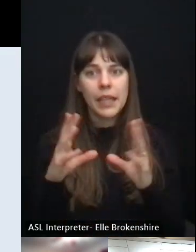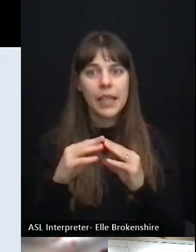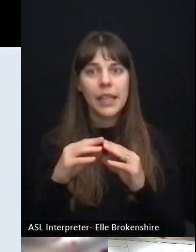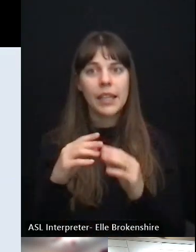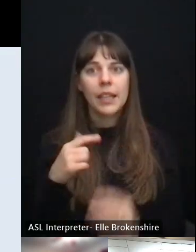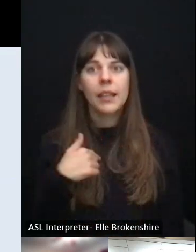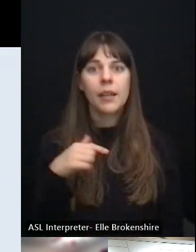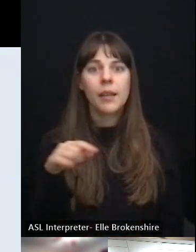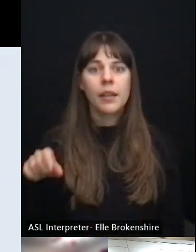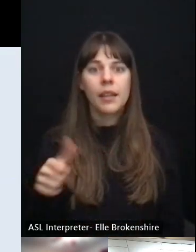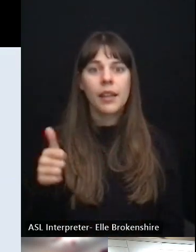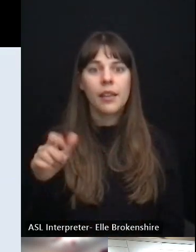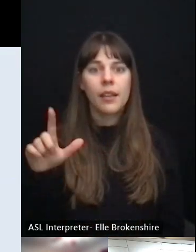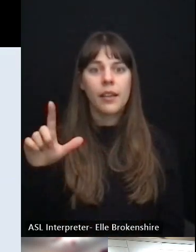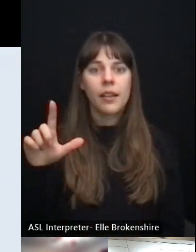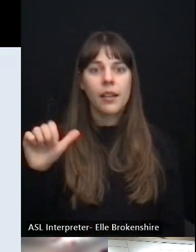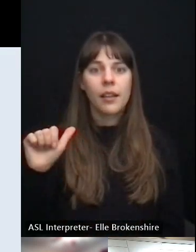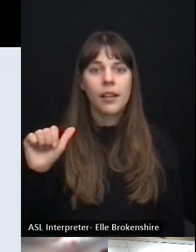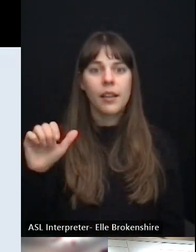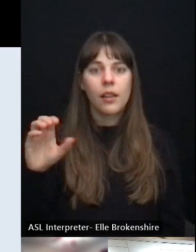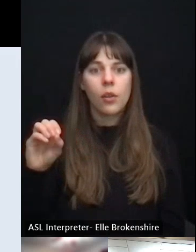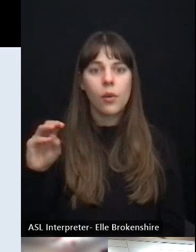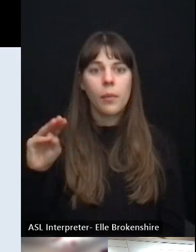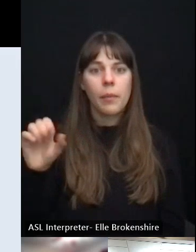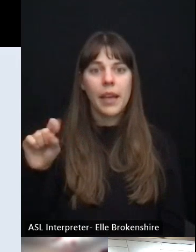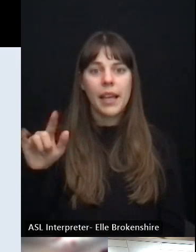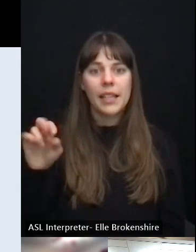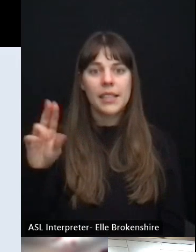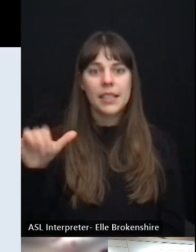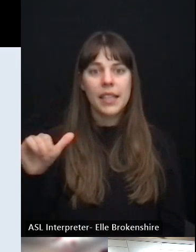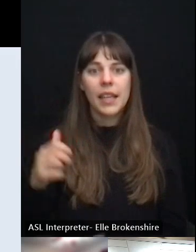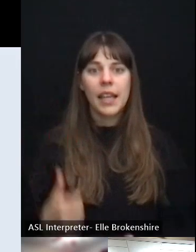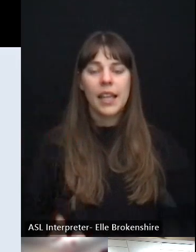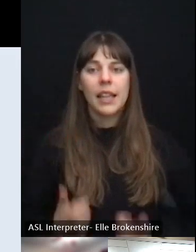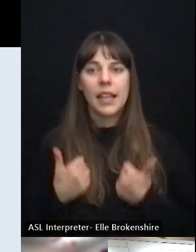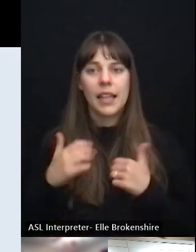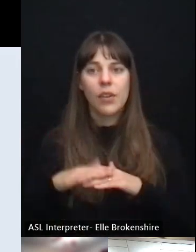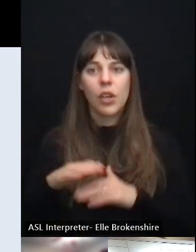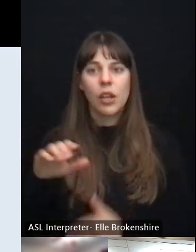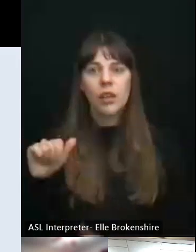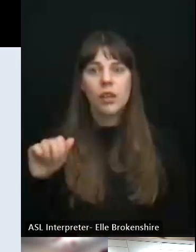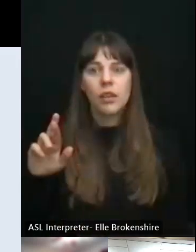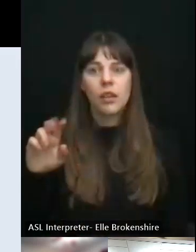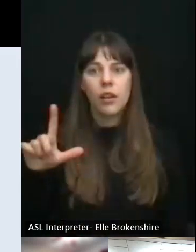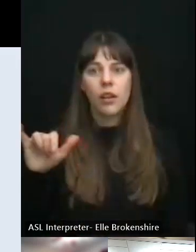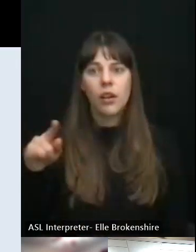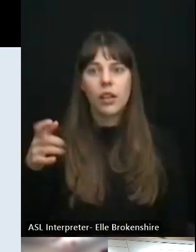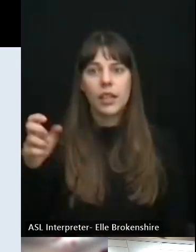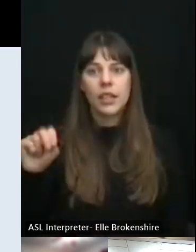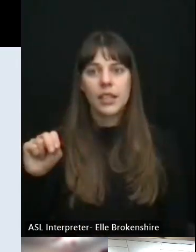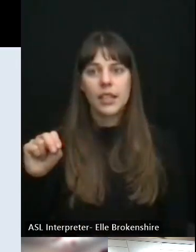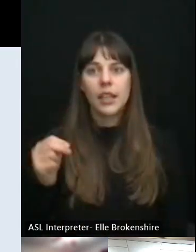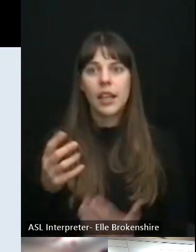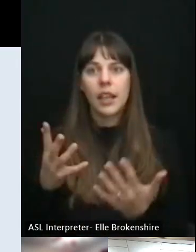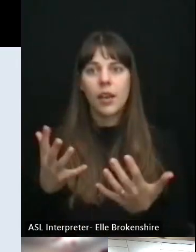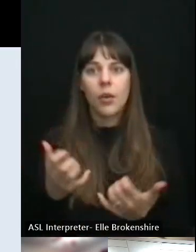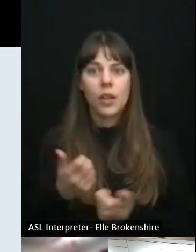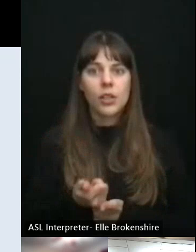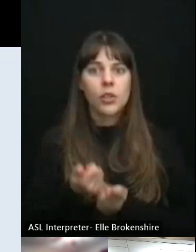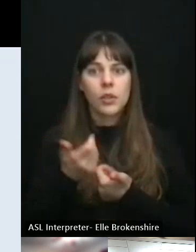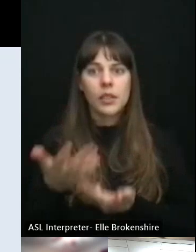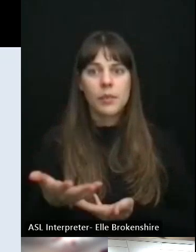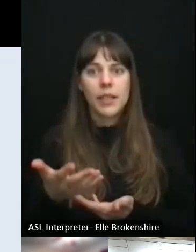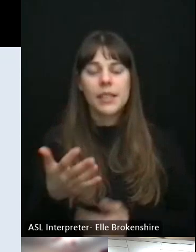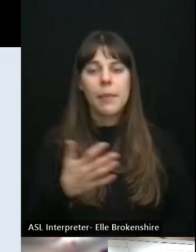another Lamazny. I live on Arlington. And I feel like just wanted to express,